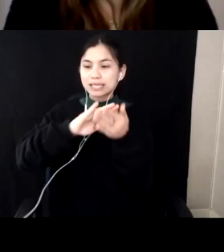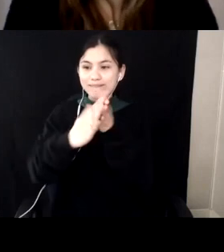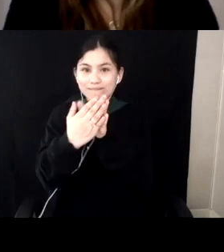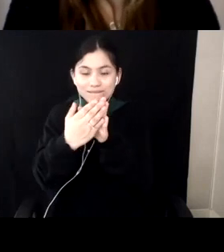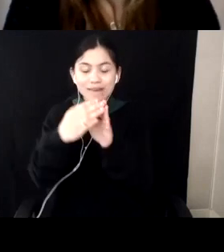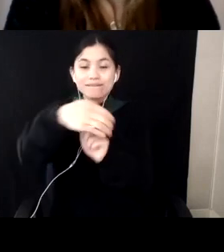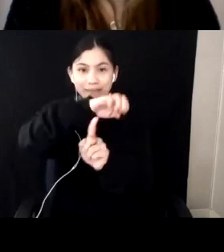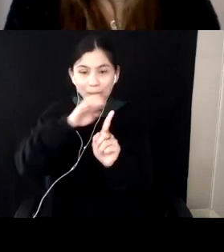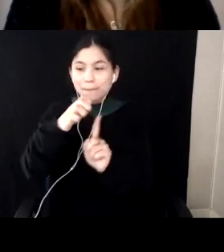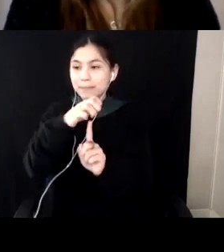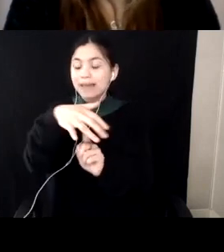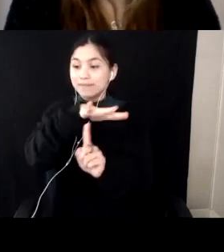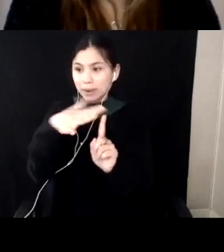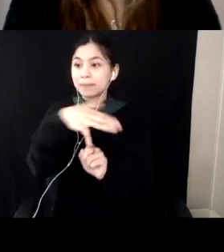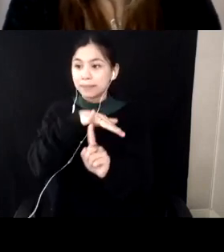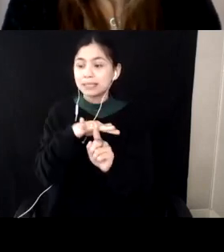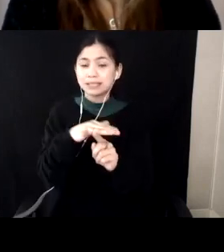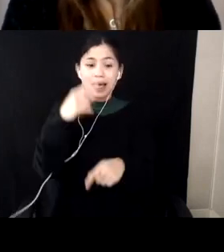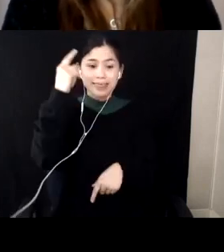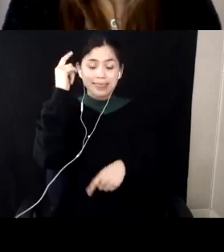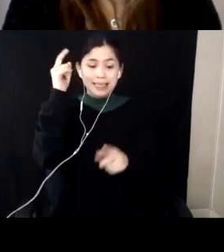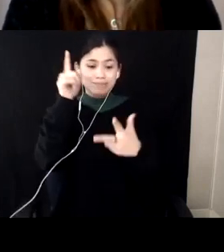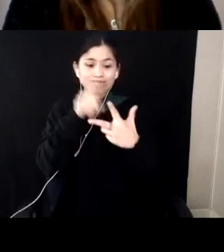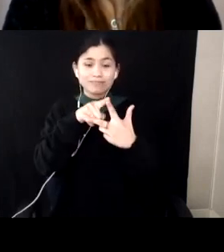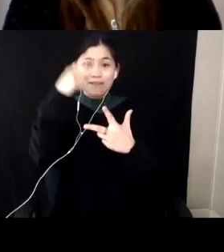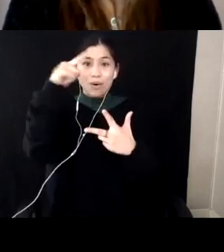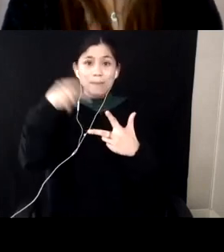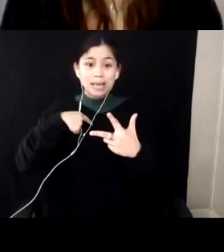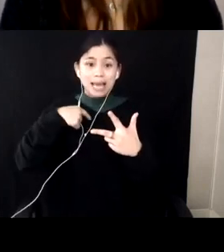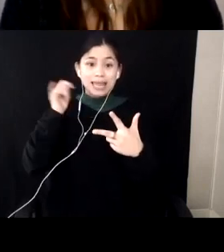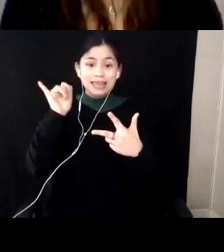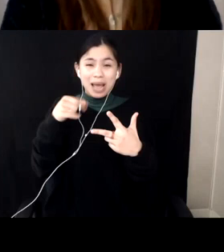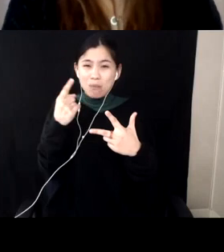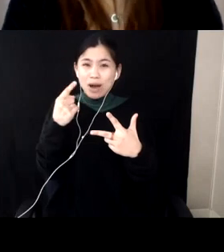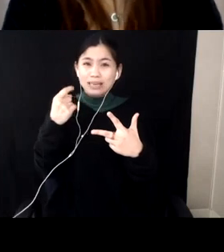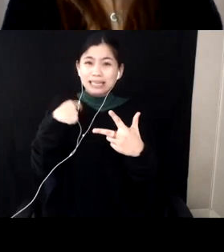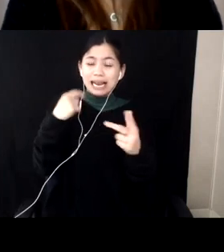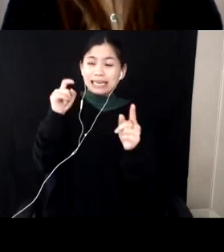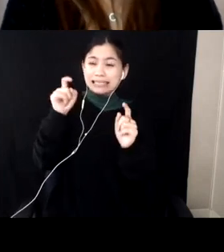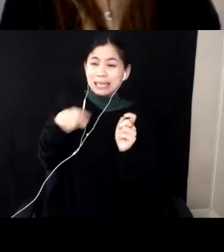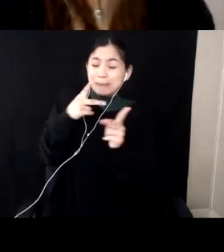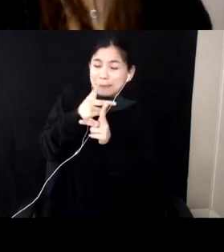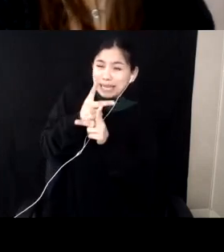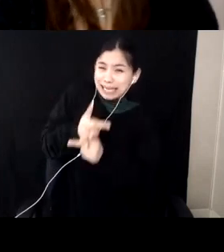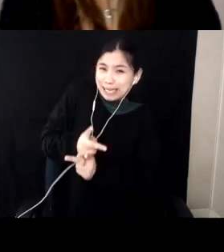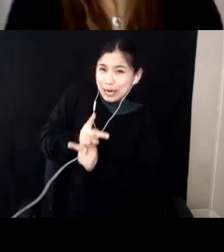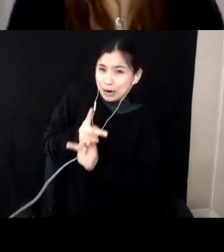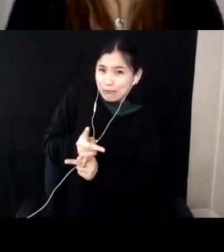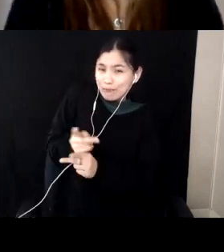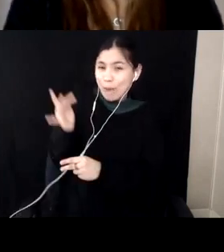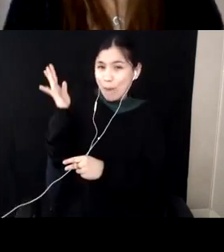for me, I've really had to be careful about certain environments that